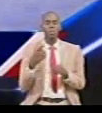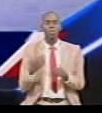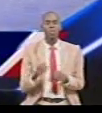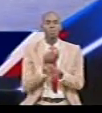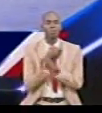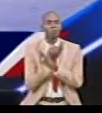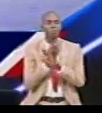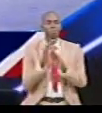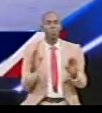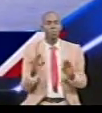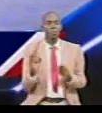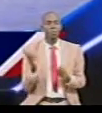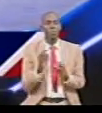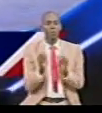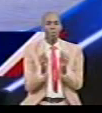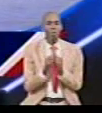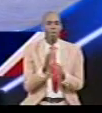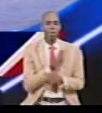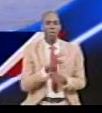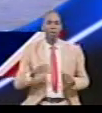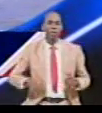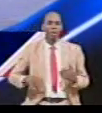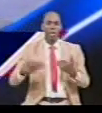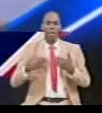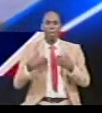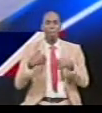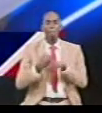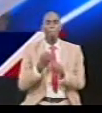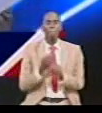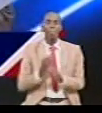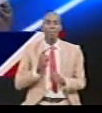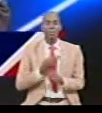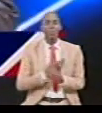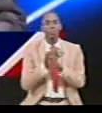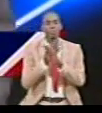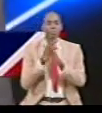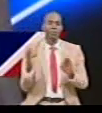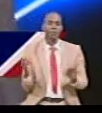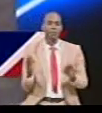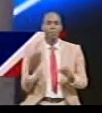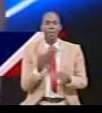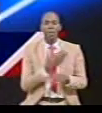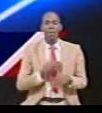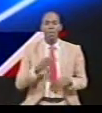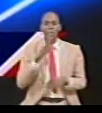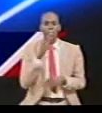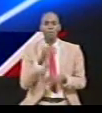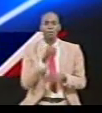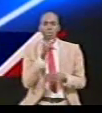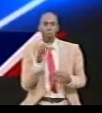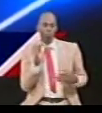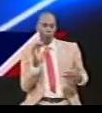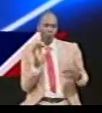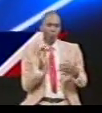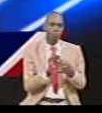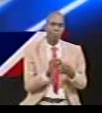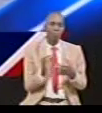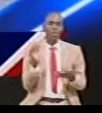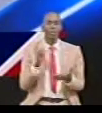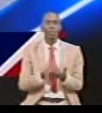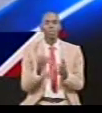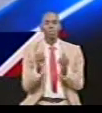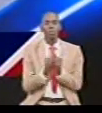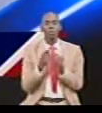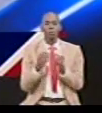liberty wherewith Christ has made us free. And be not entangled again with